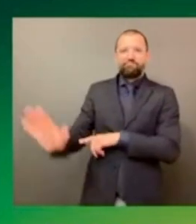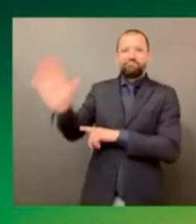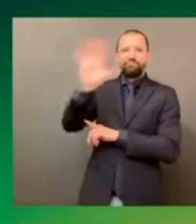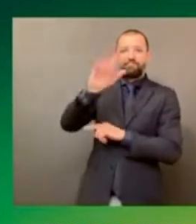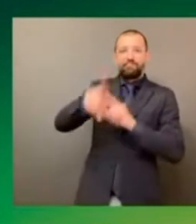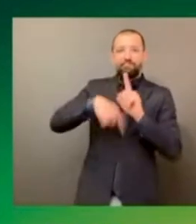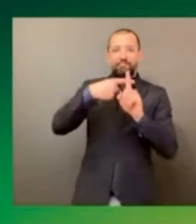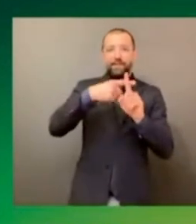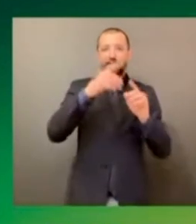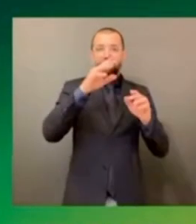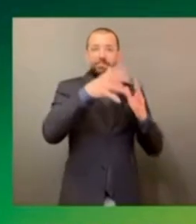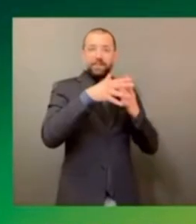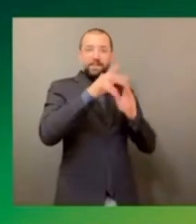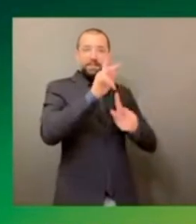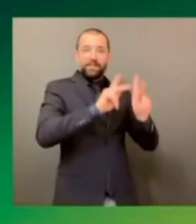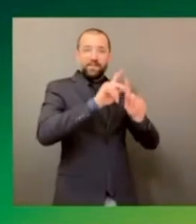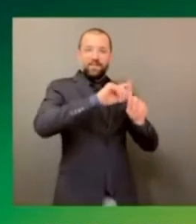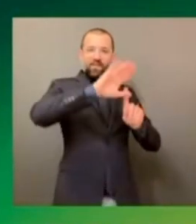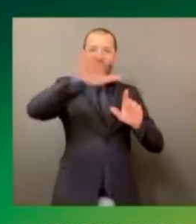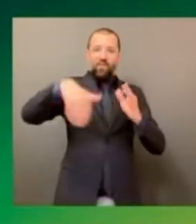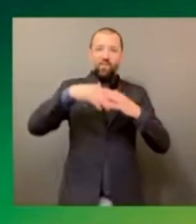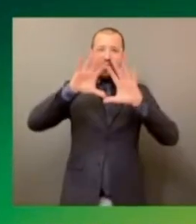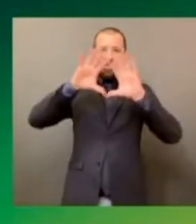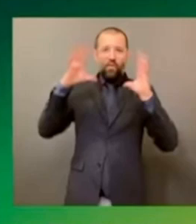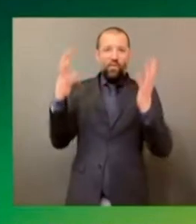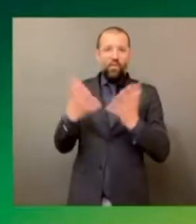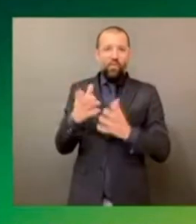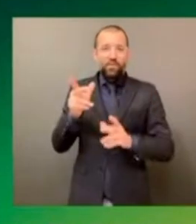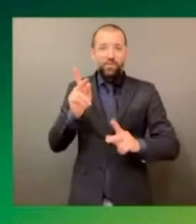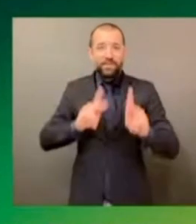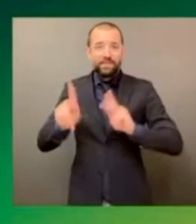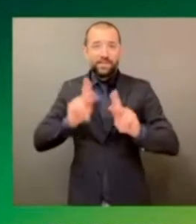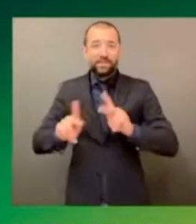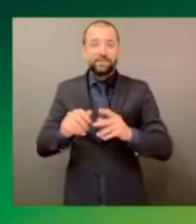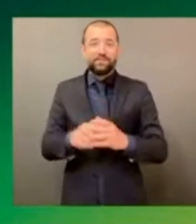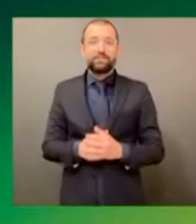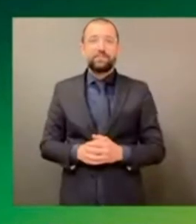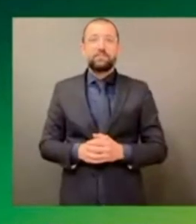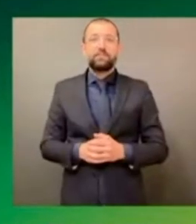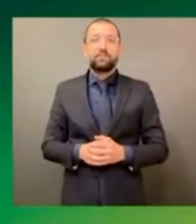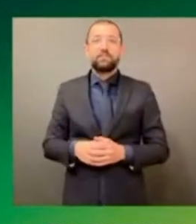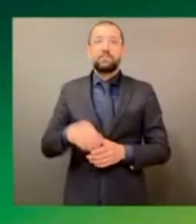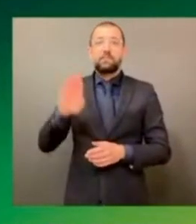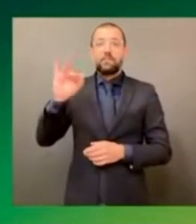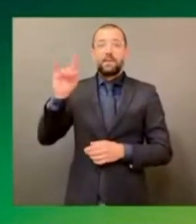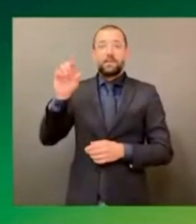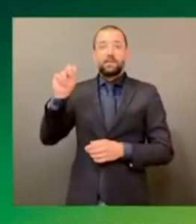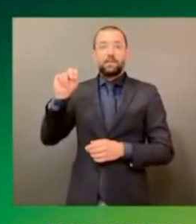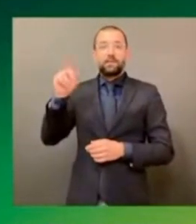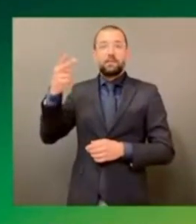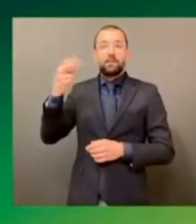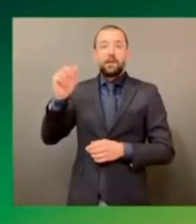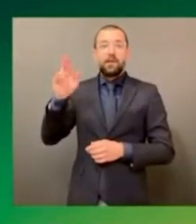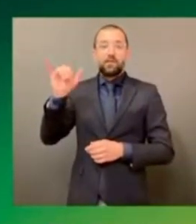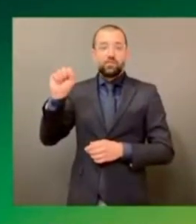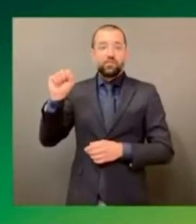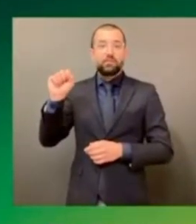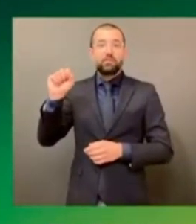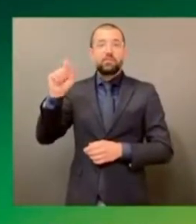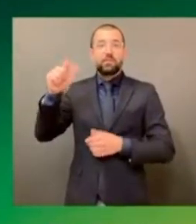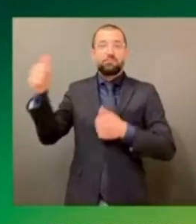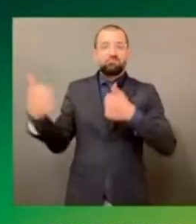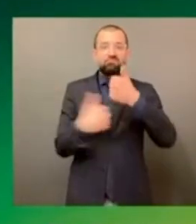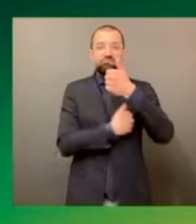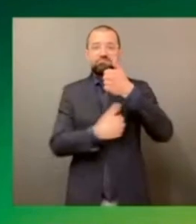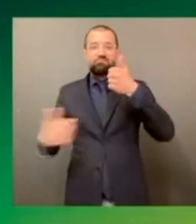the Biden-Harris administration and the American people stand ready to partner with you to